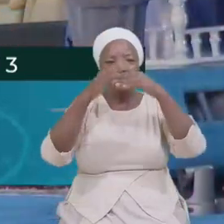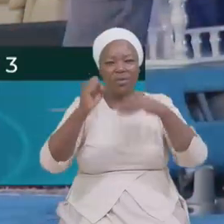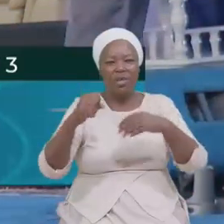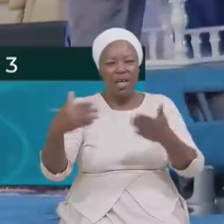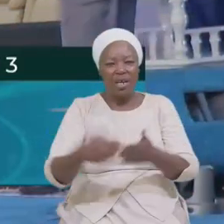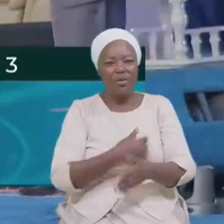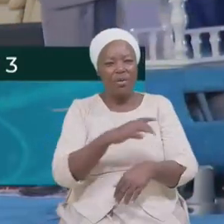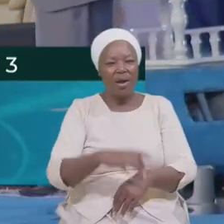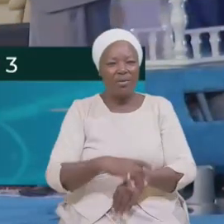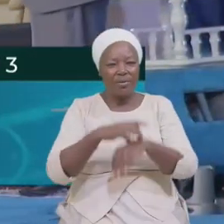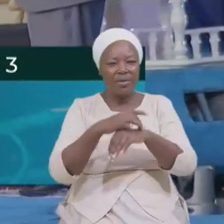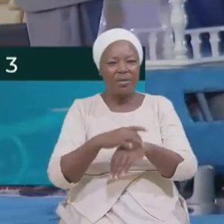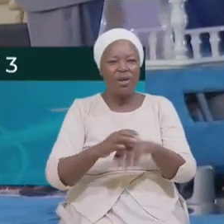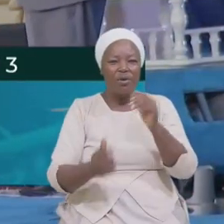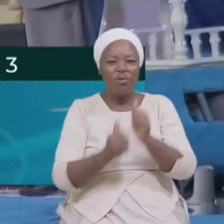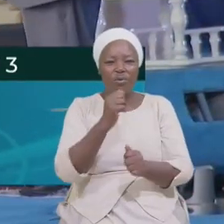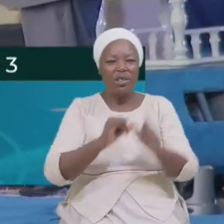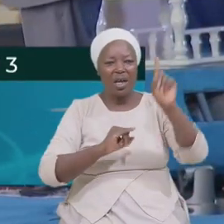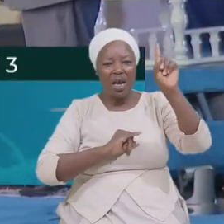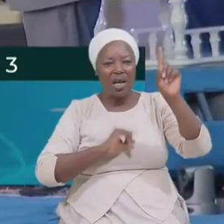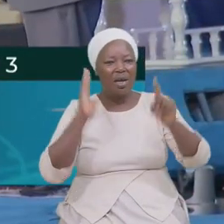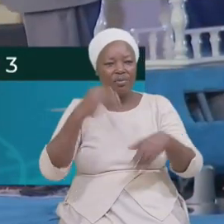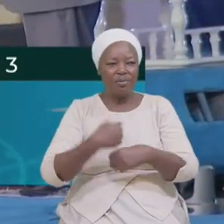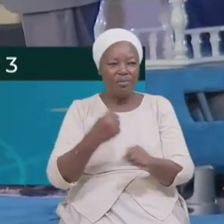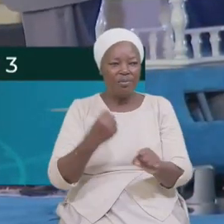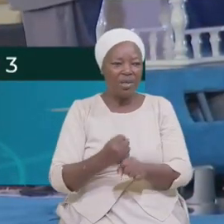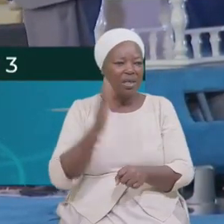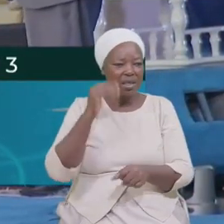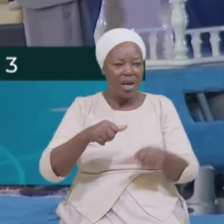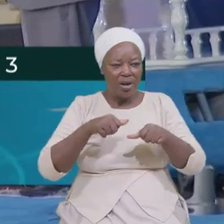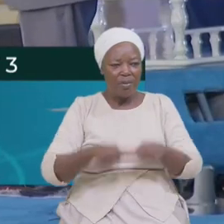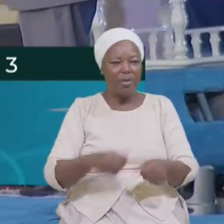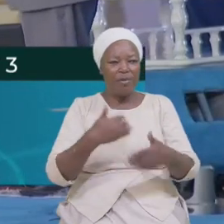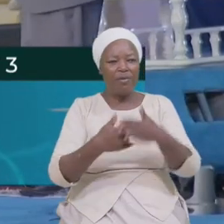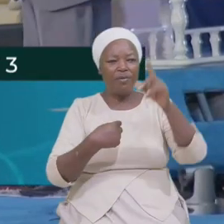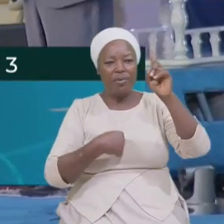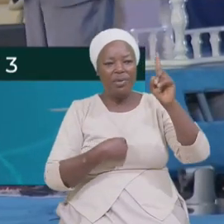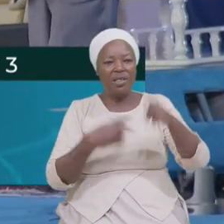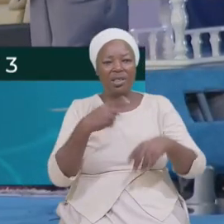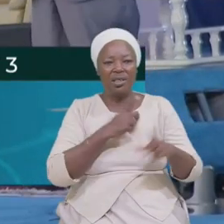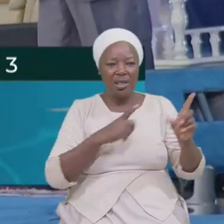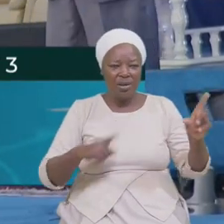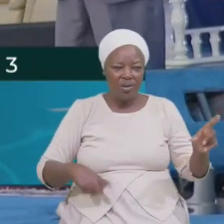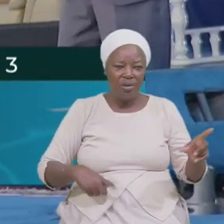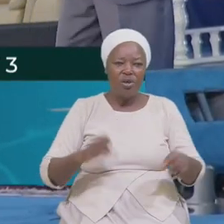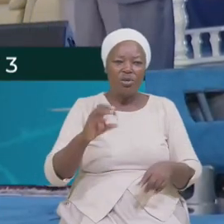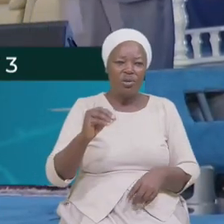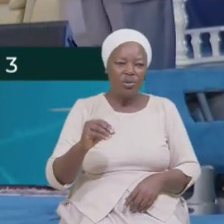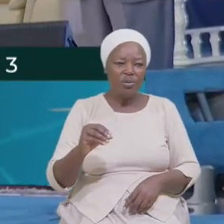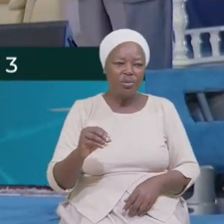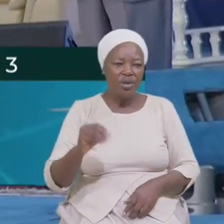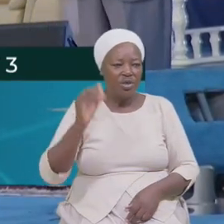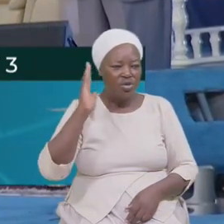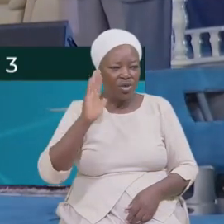earth, which I will make, shall remain before me, says the Lord. So shall